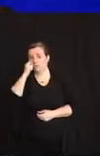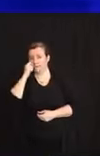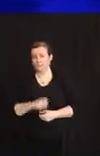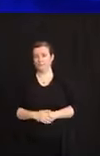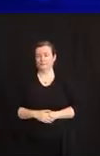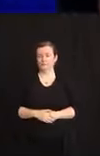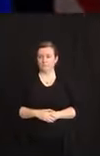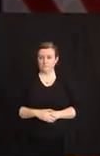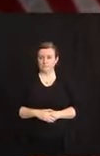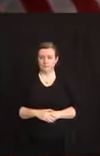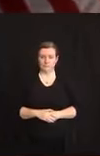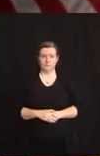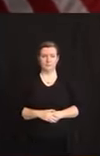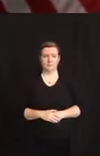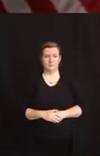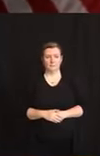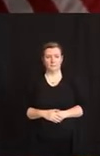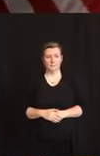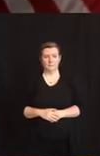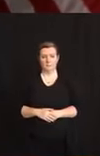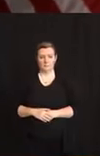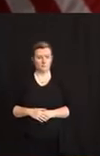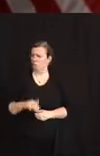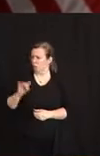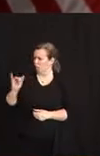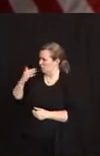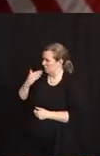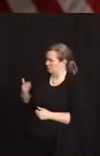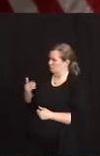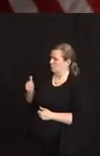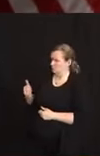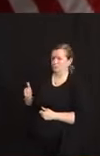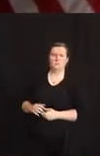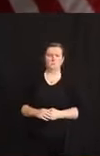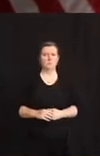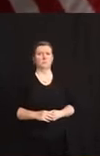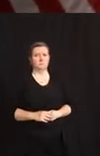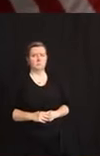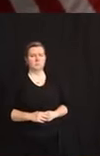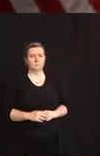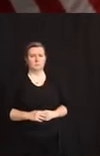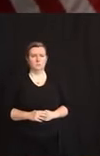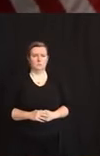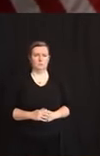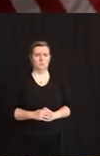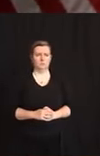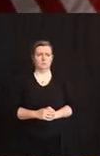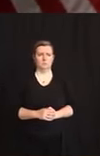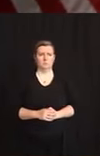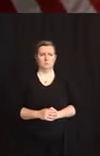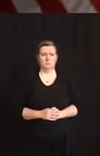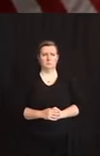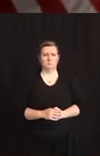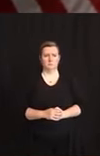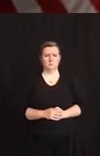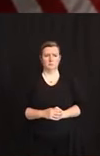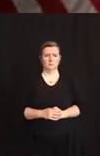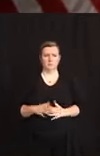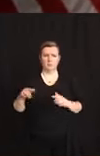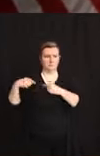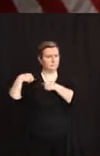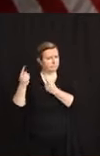took the words out of my mouth. So we have been saying, I think consistently, for now a couple of weeks, the African American